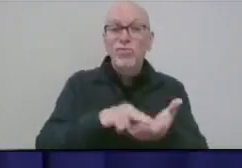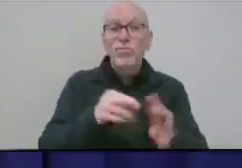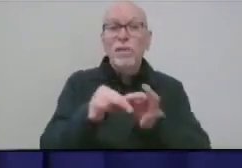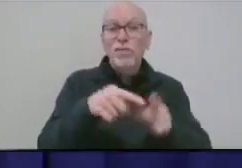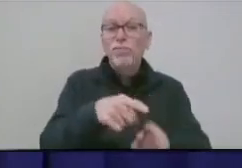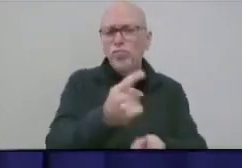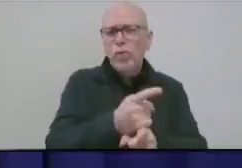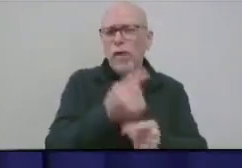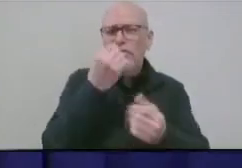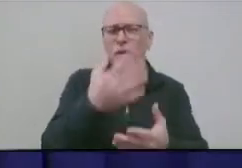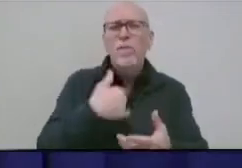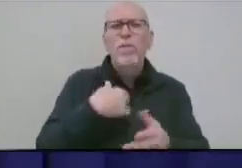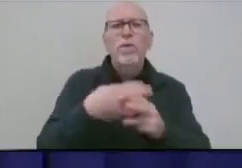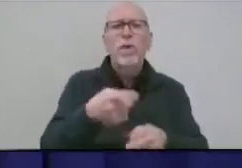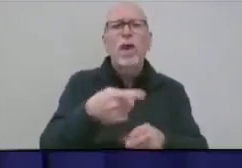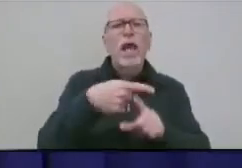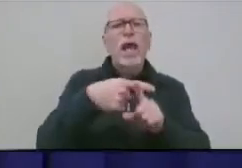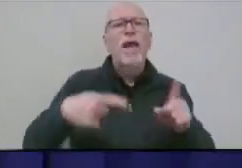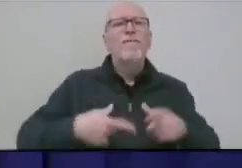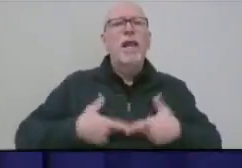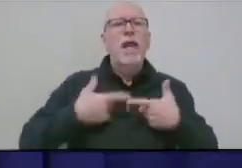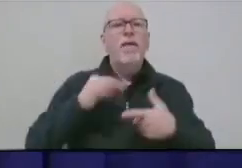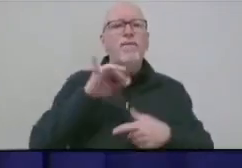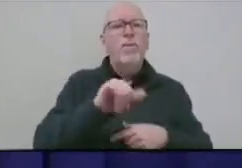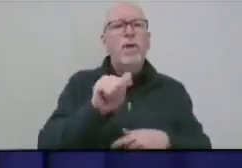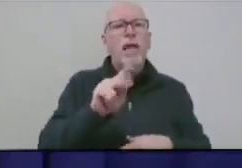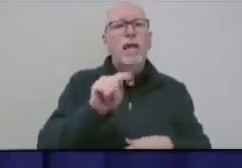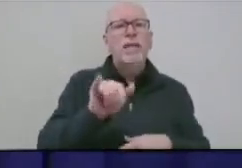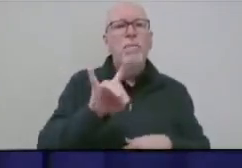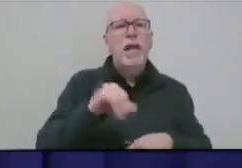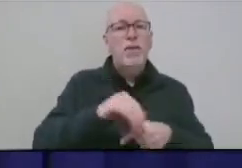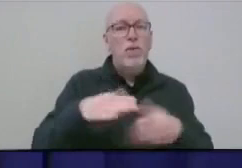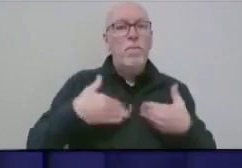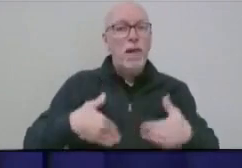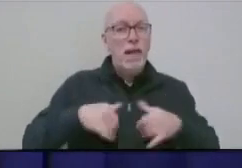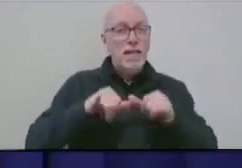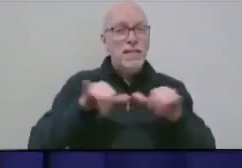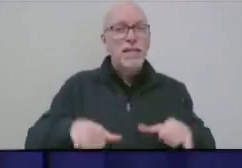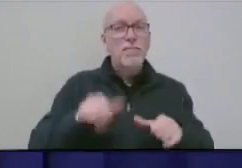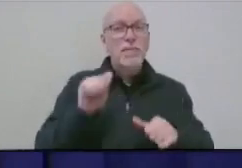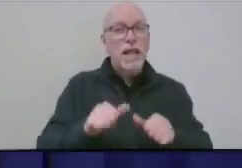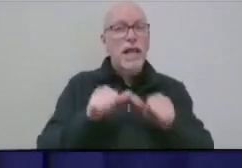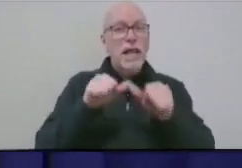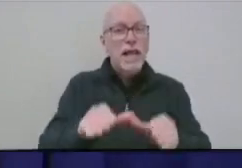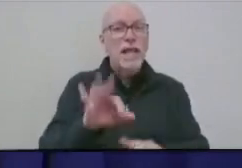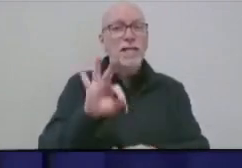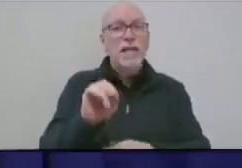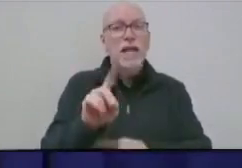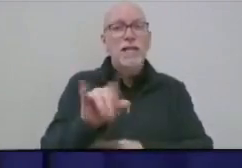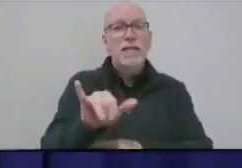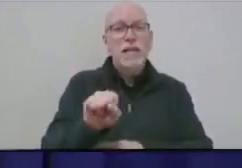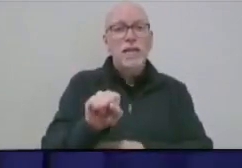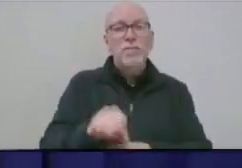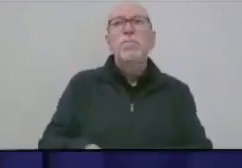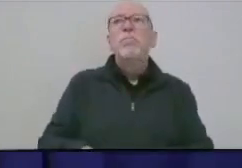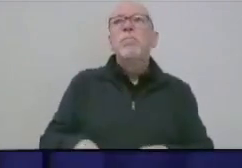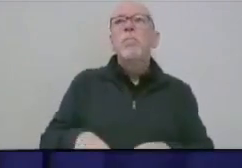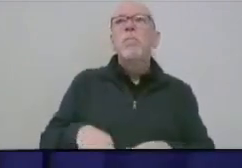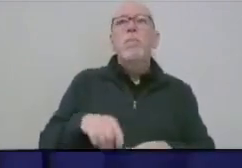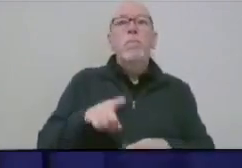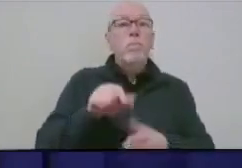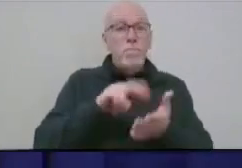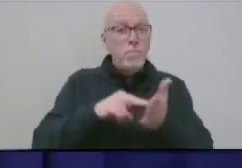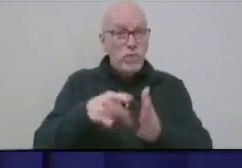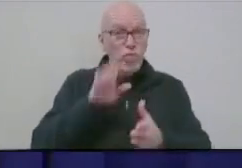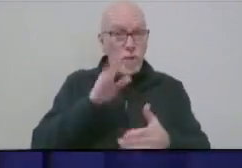because the, what we call the half-life of those antibodies in your system can be up to 90 days. It's not that you necessarily would have a